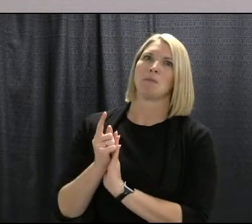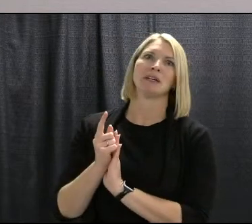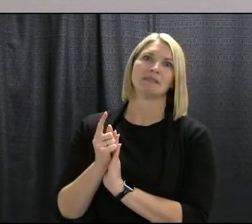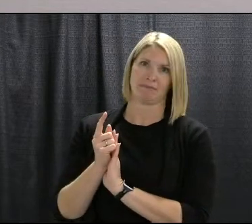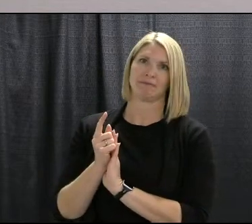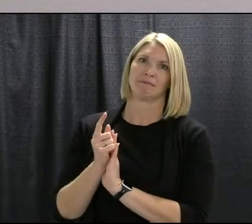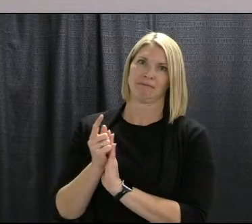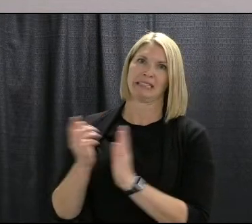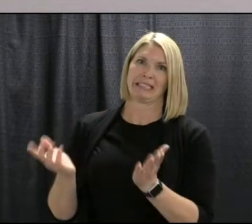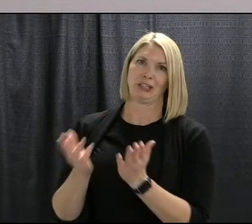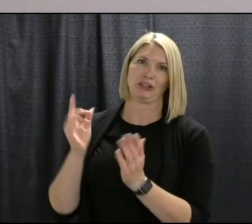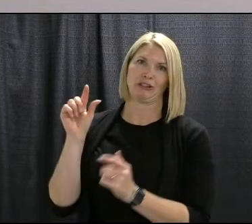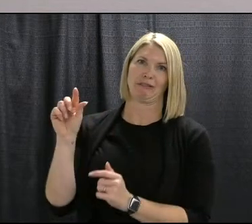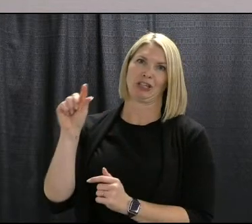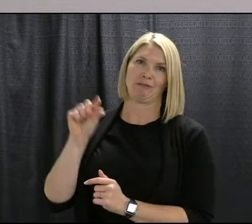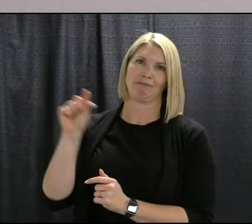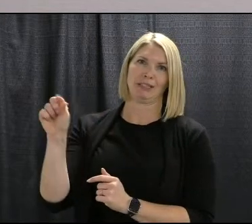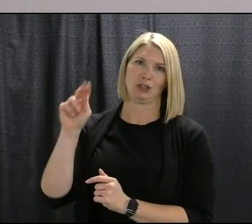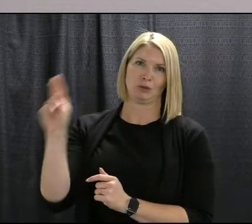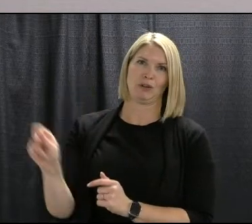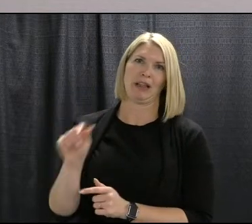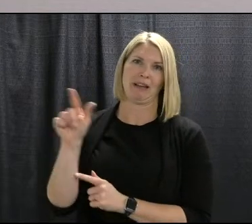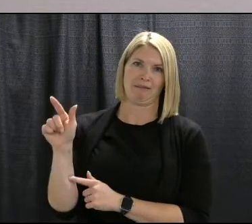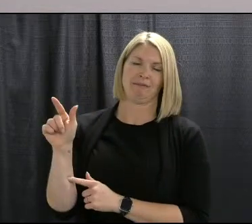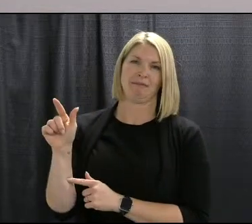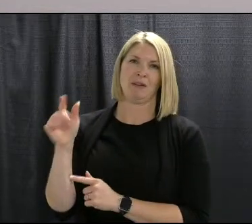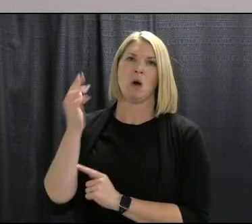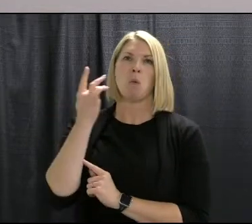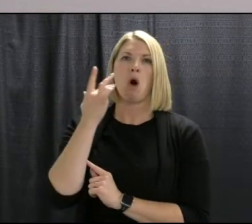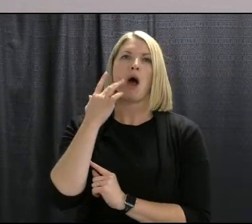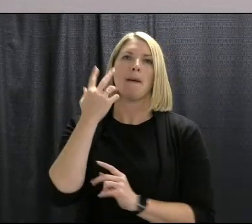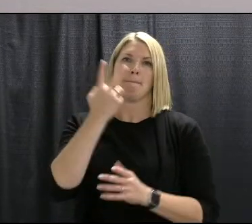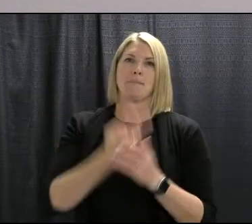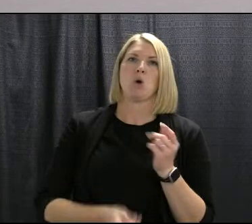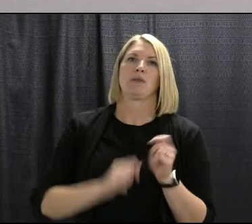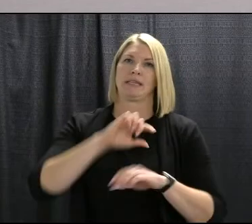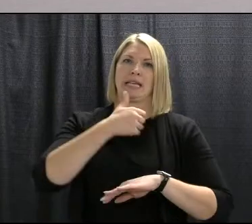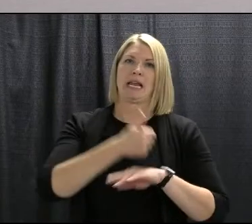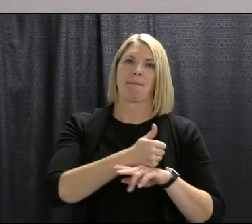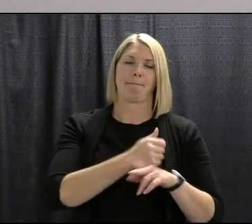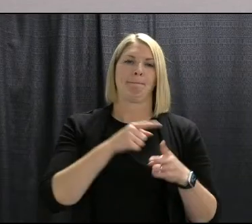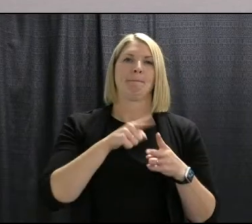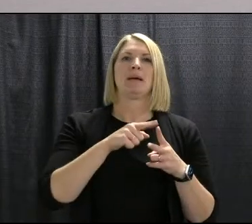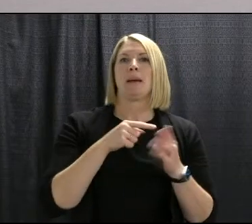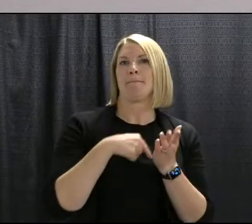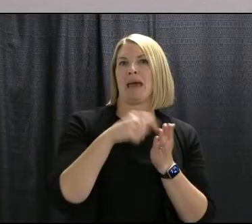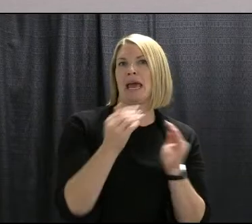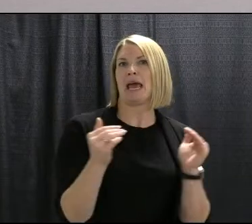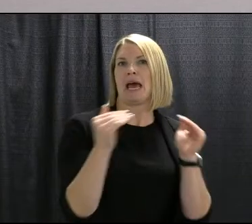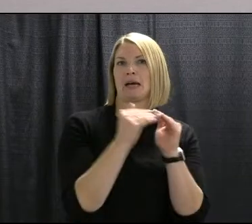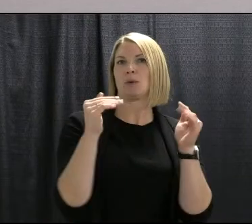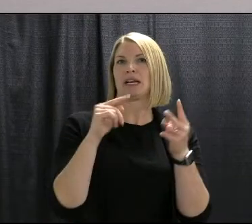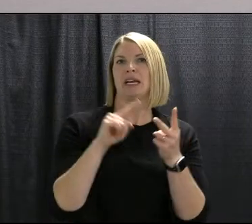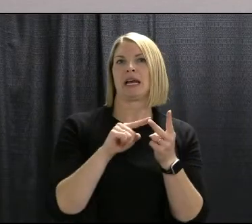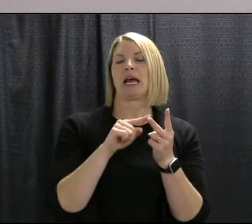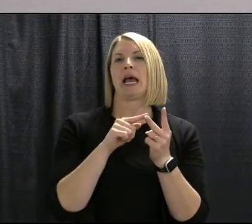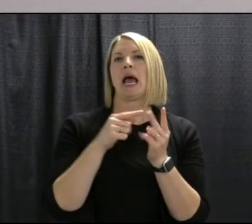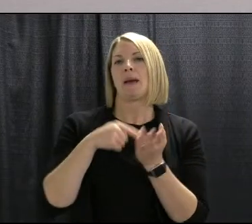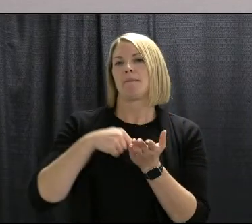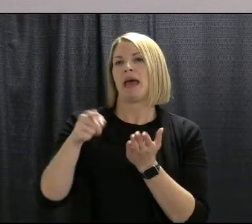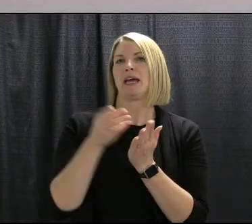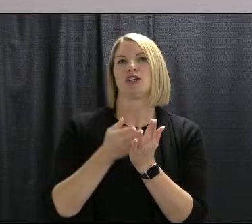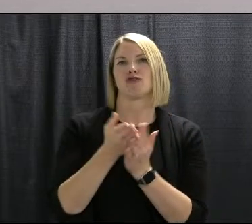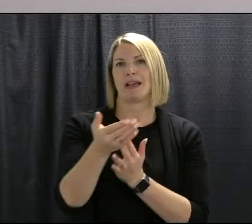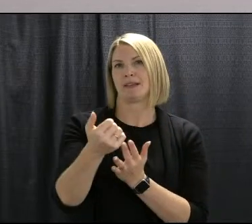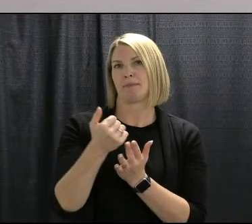and as we look to implement pay equity and pay transparency legislation. Pay equity legislation for the public sector is a stepping stone, as